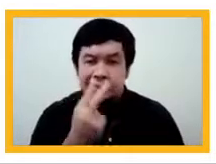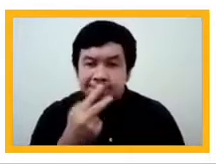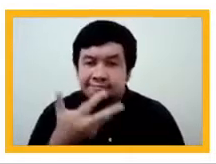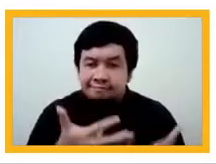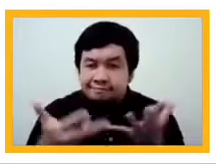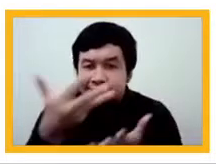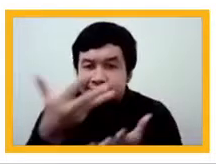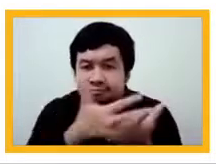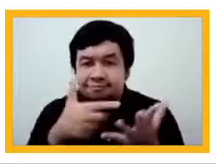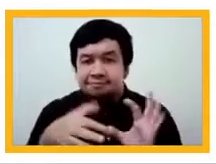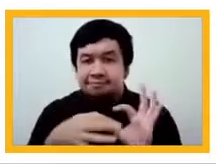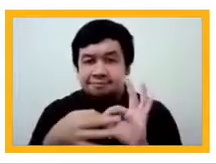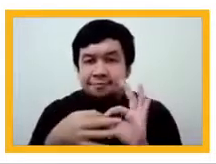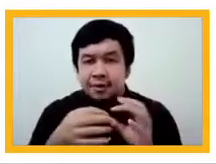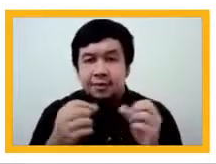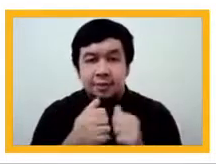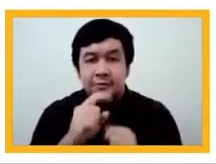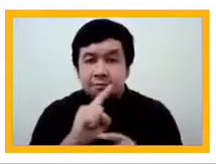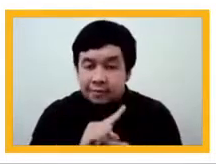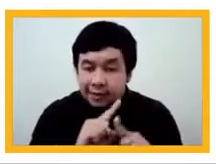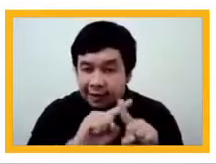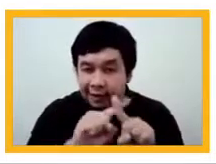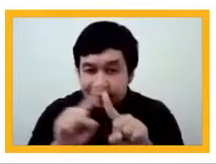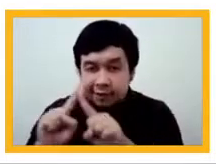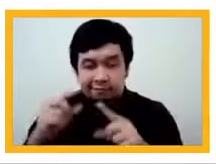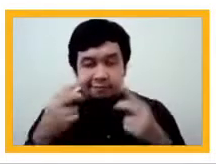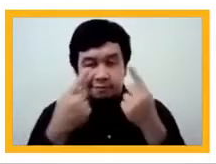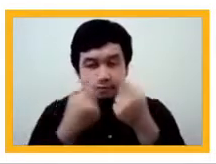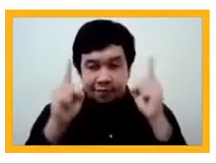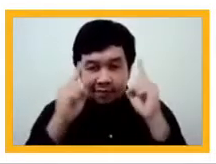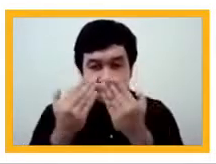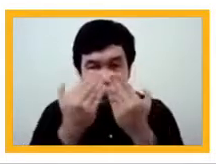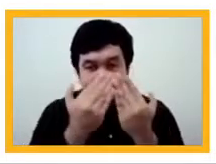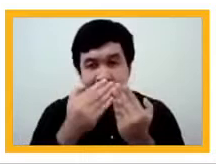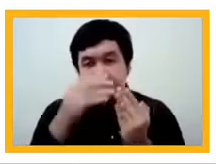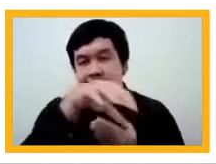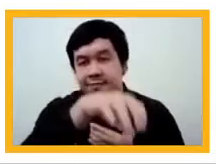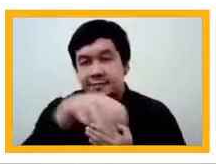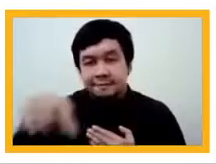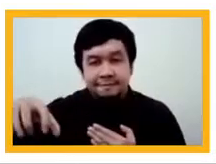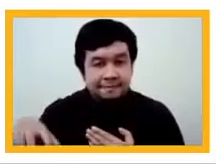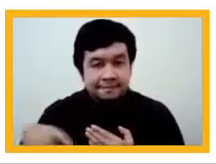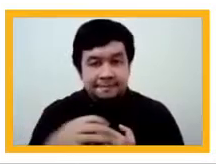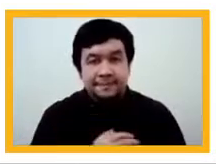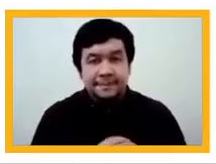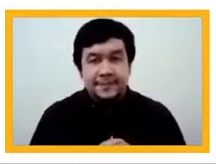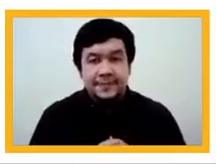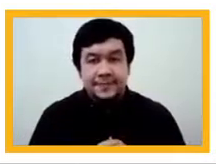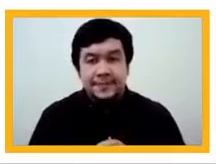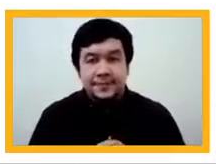do have interaction, more than half says the interaction is not very effective.